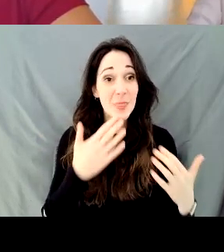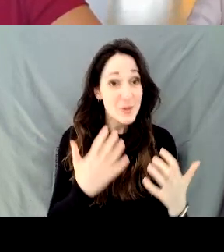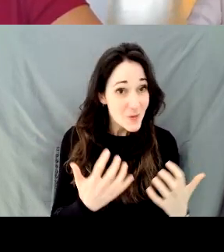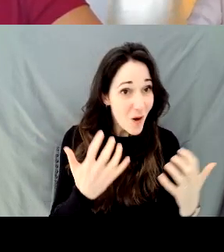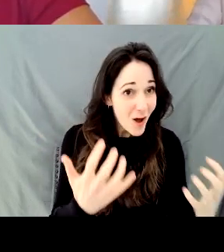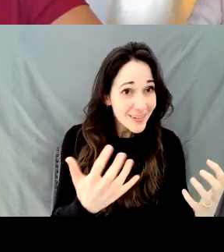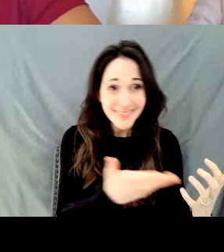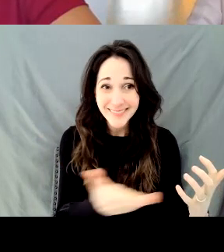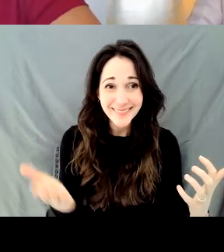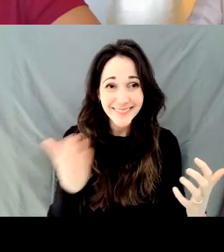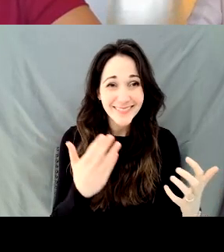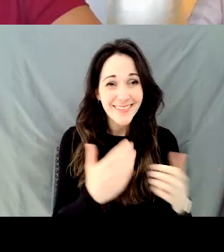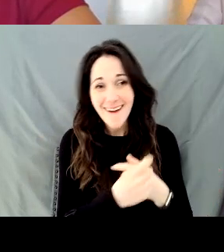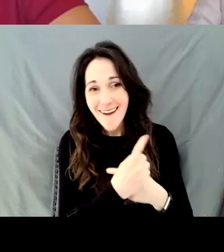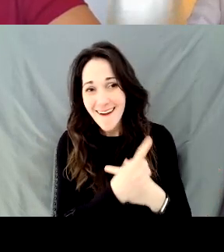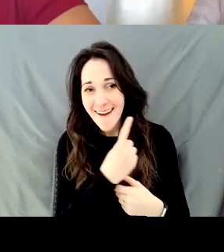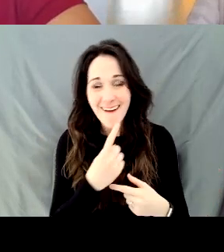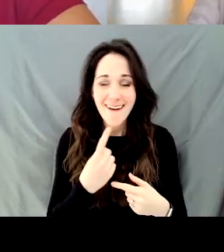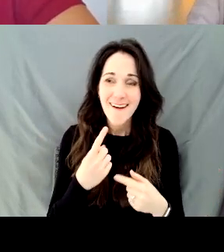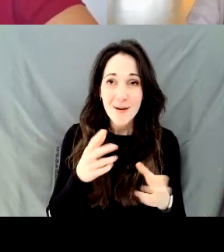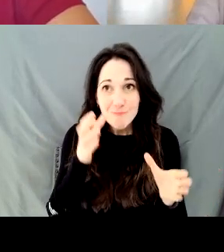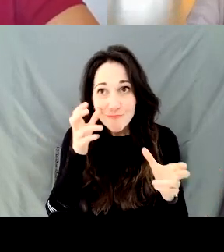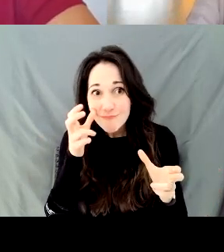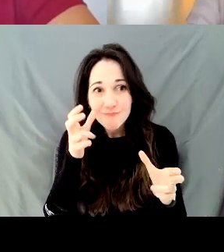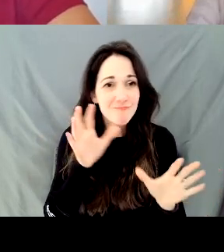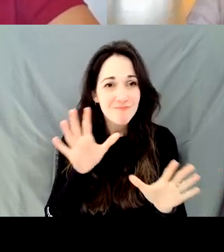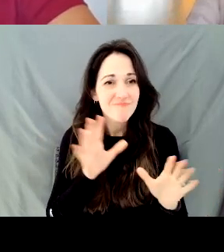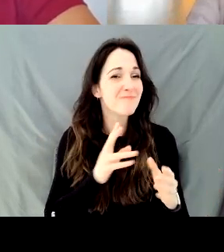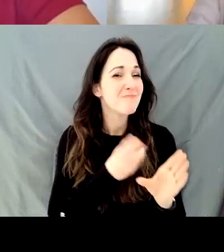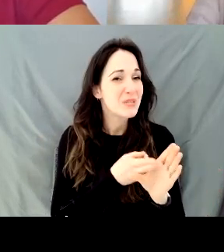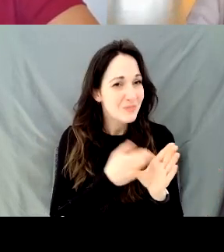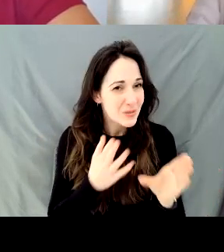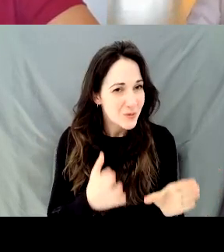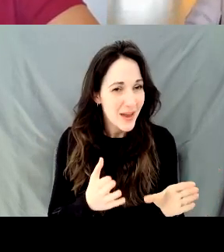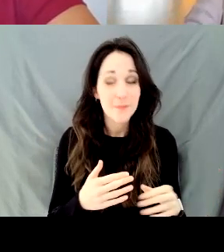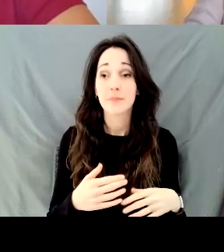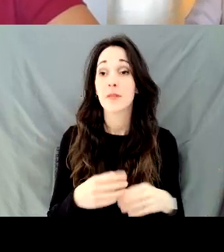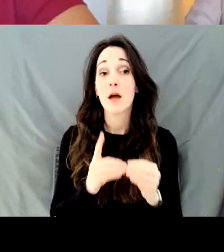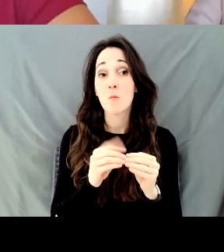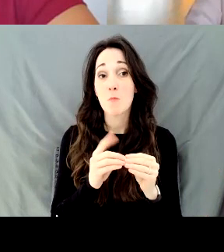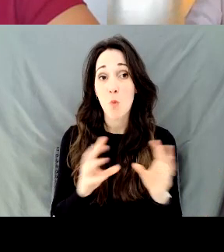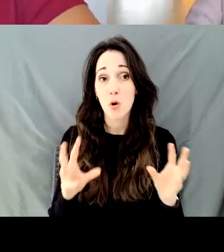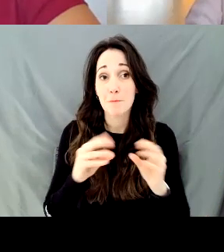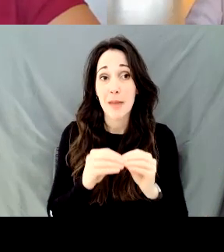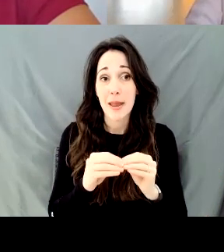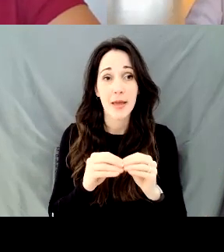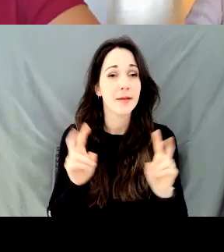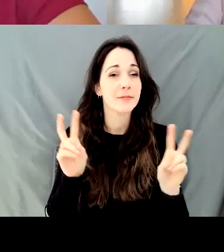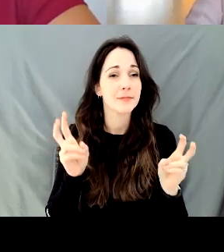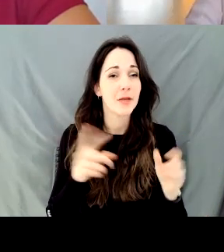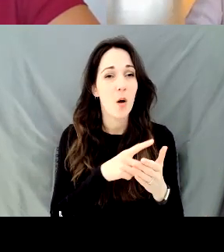for participating today. We do have one more What's Your Diversity session remaining in this